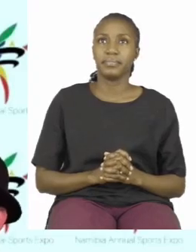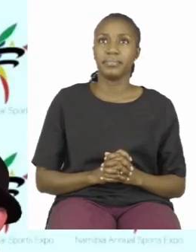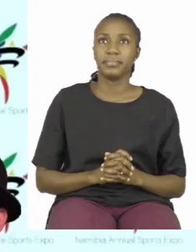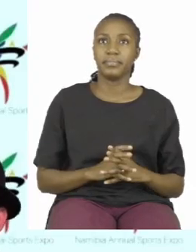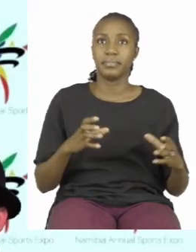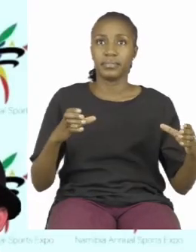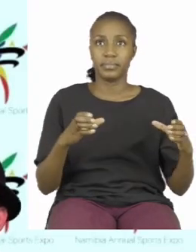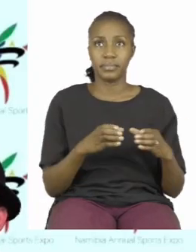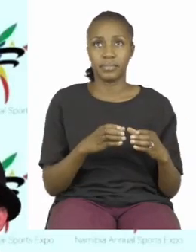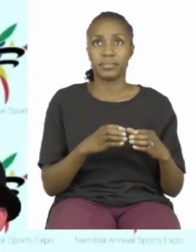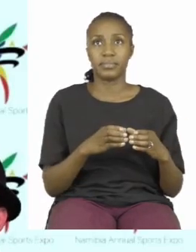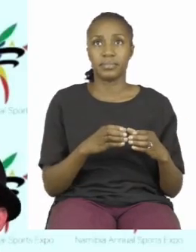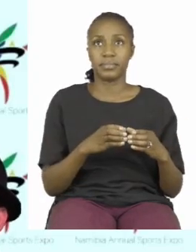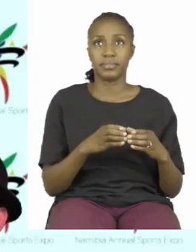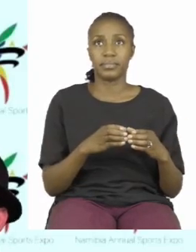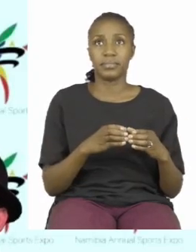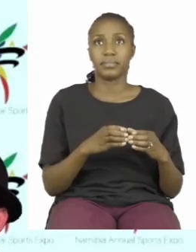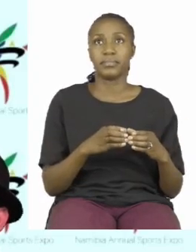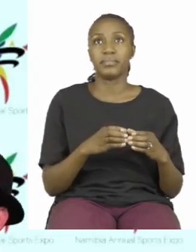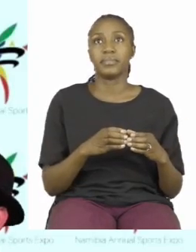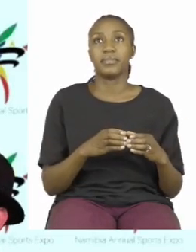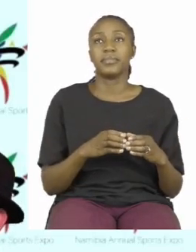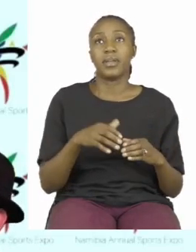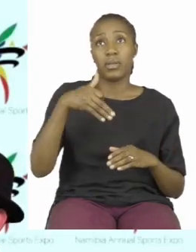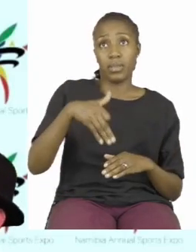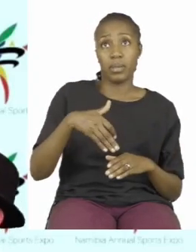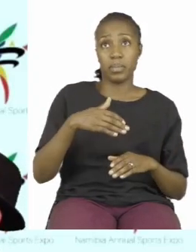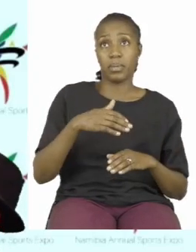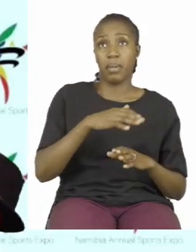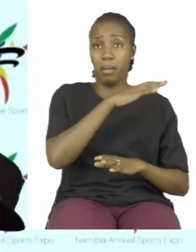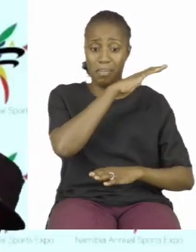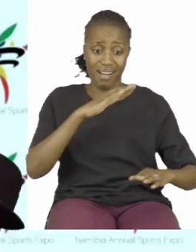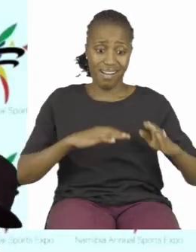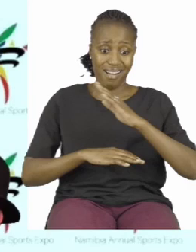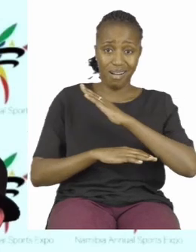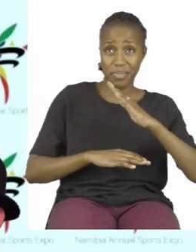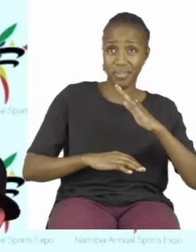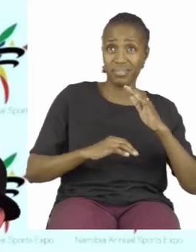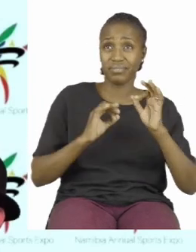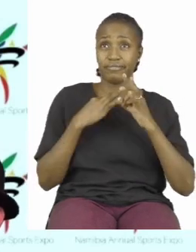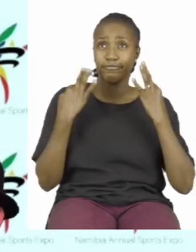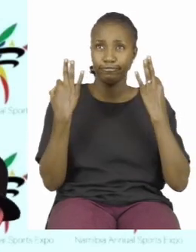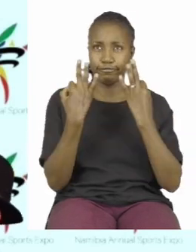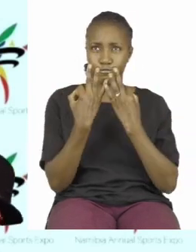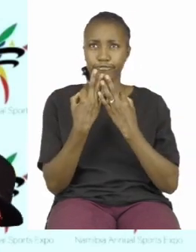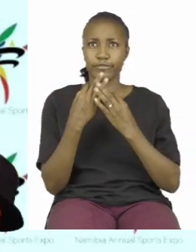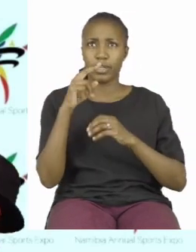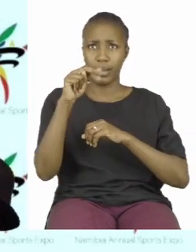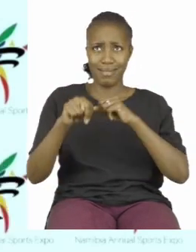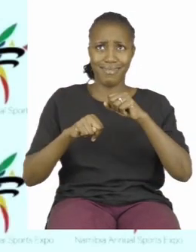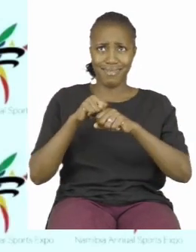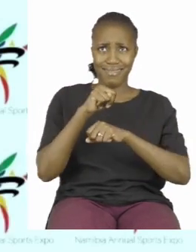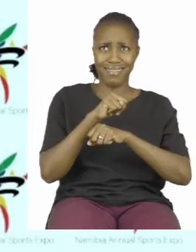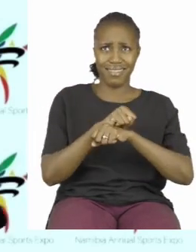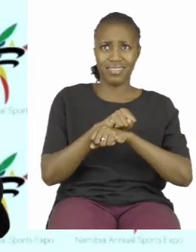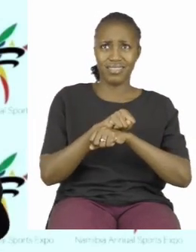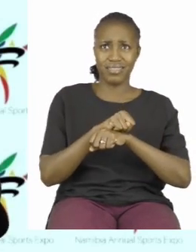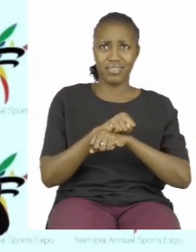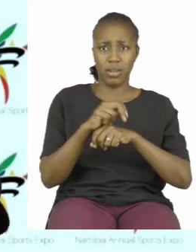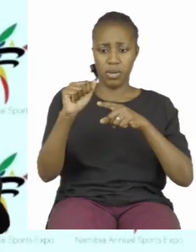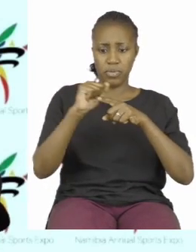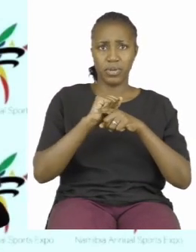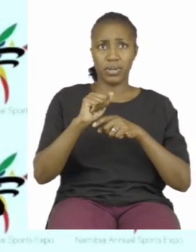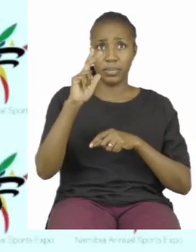Sensei level in Manale of the Namibia Karate Federation and national coach, Os